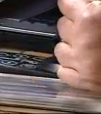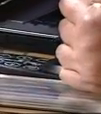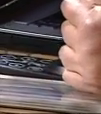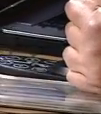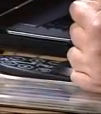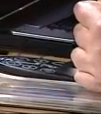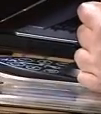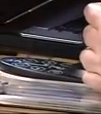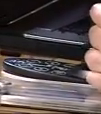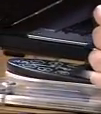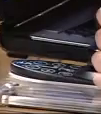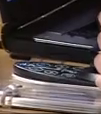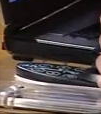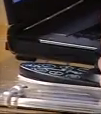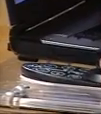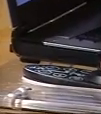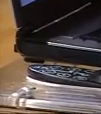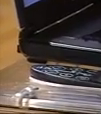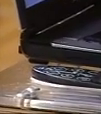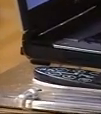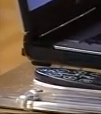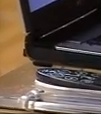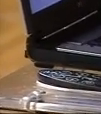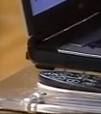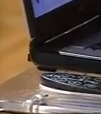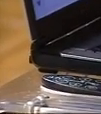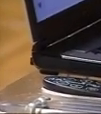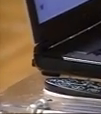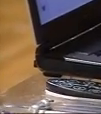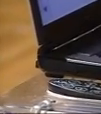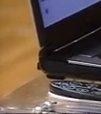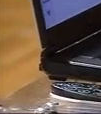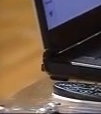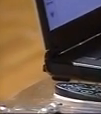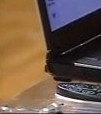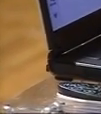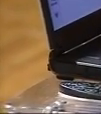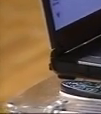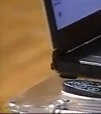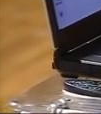It's the first time for Mr. Diamante on stage, so he's quite nervous.